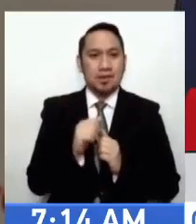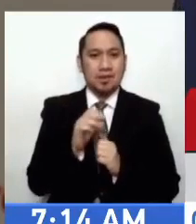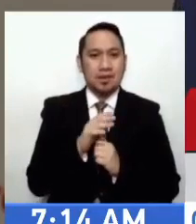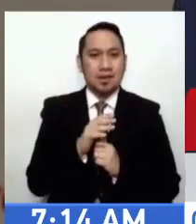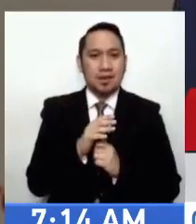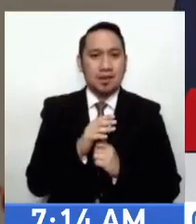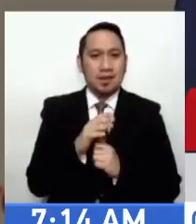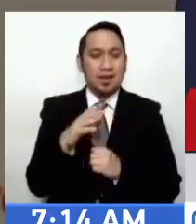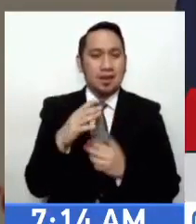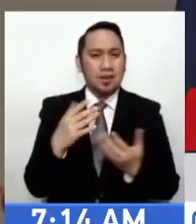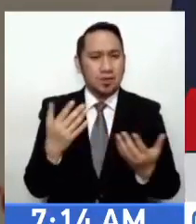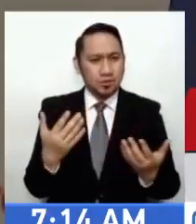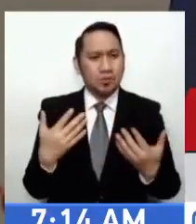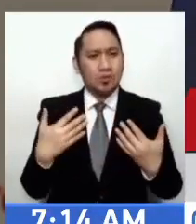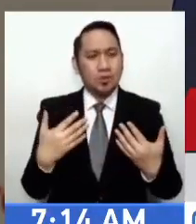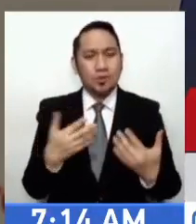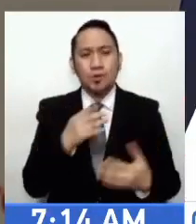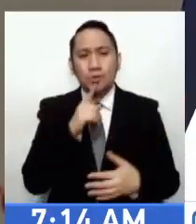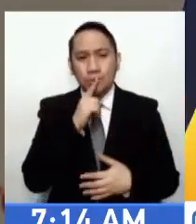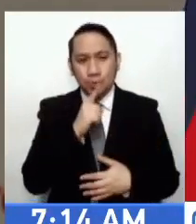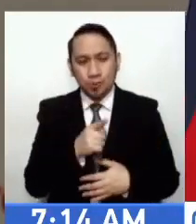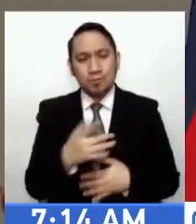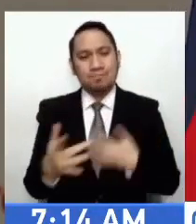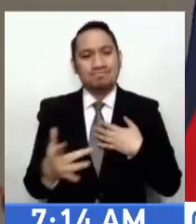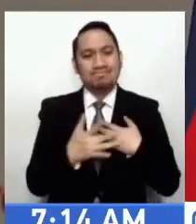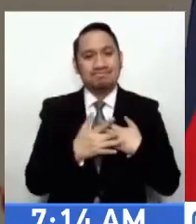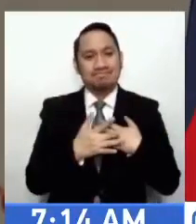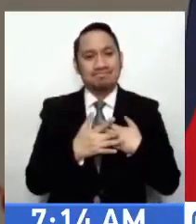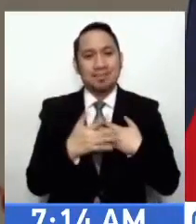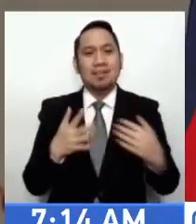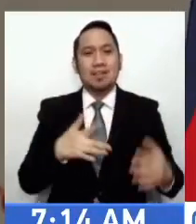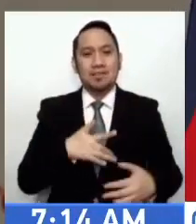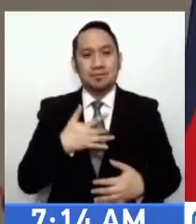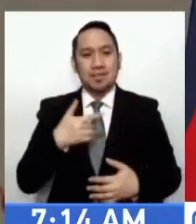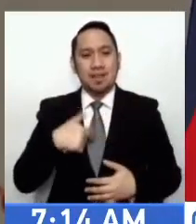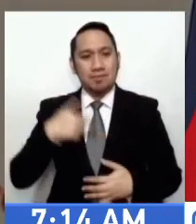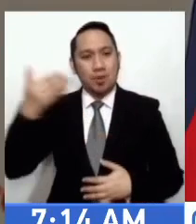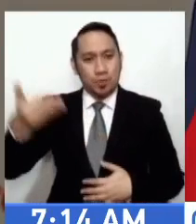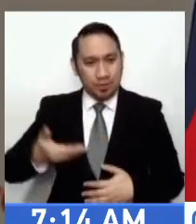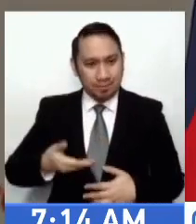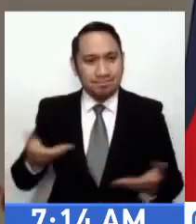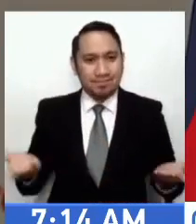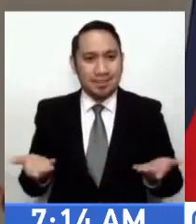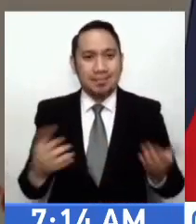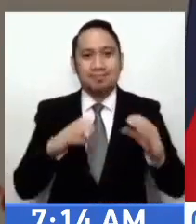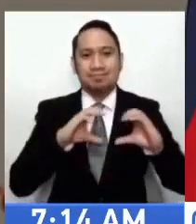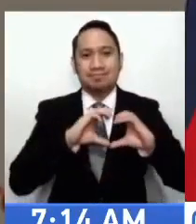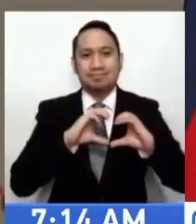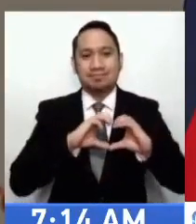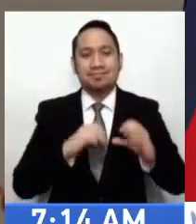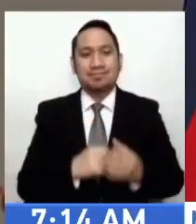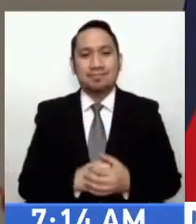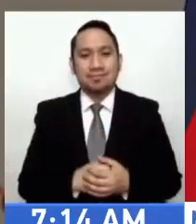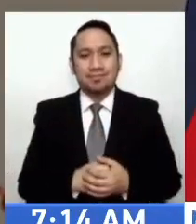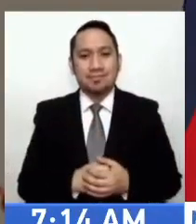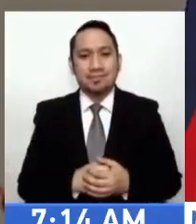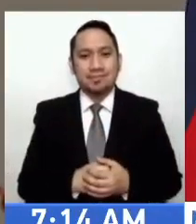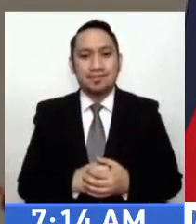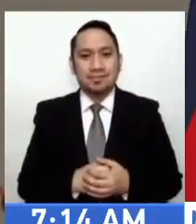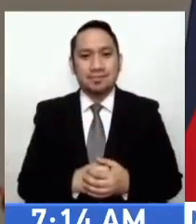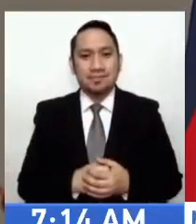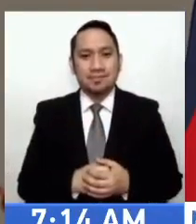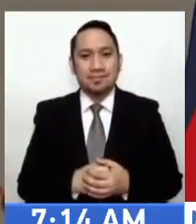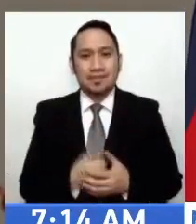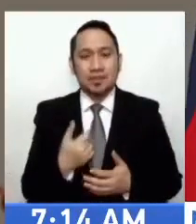so heartwarming and I feel so welcome in GMA. So parang nabibigyan ka ng